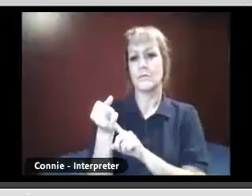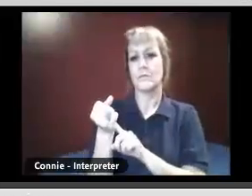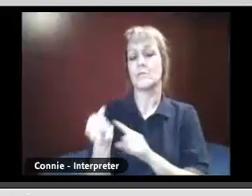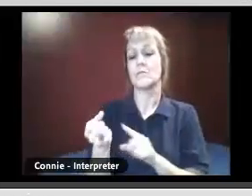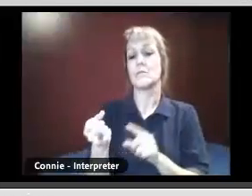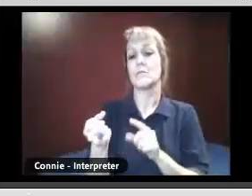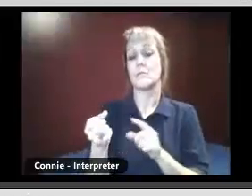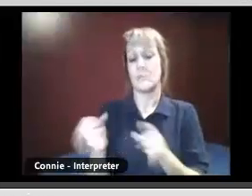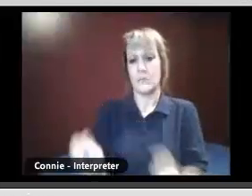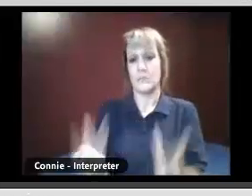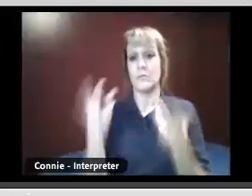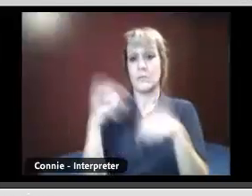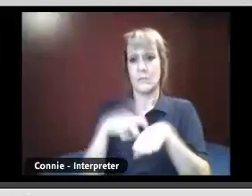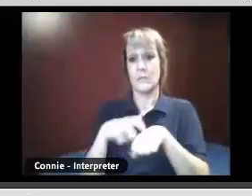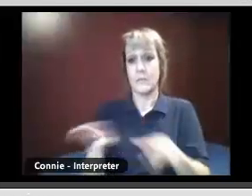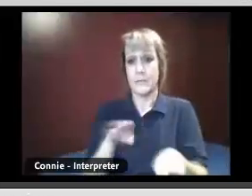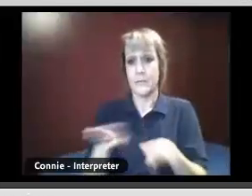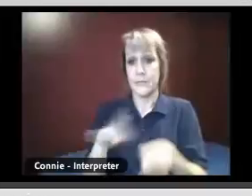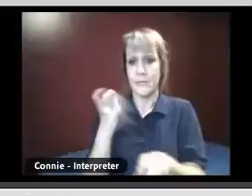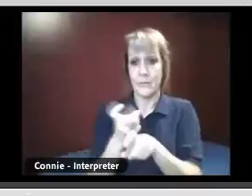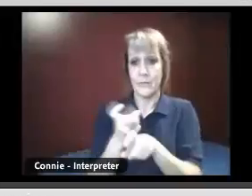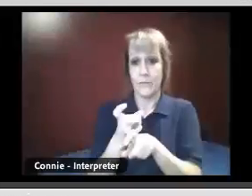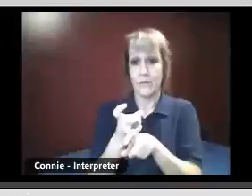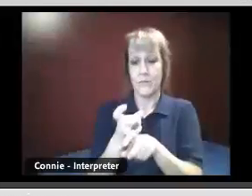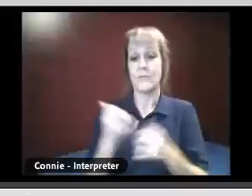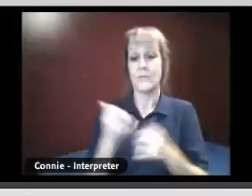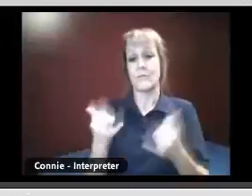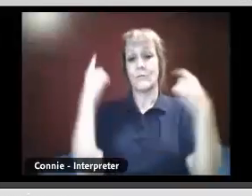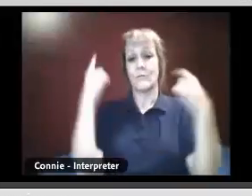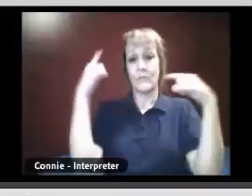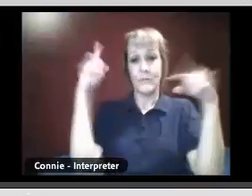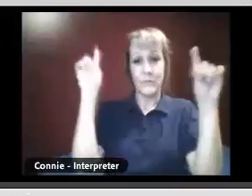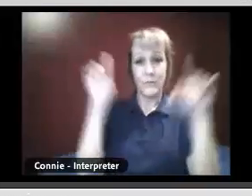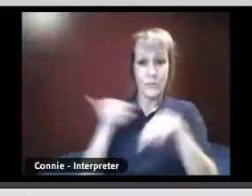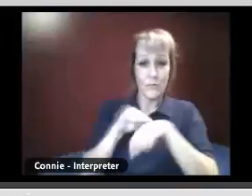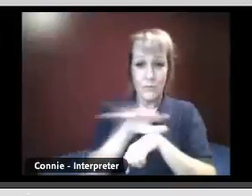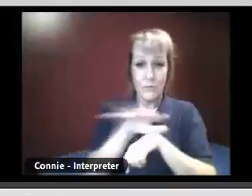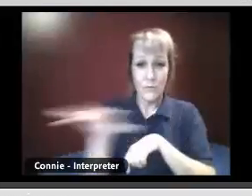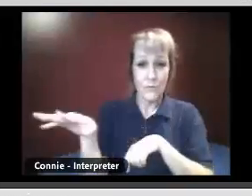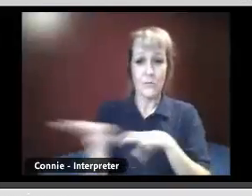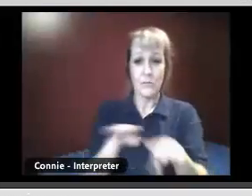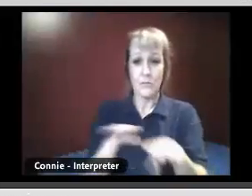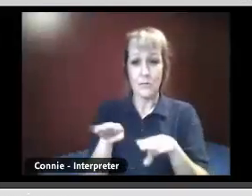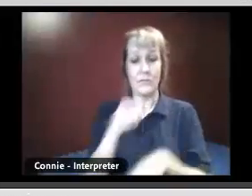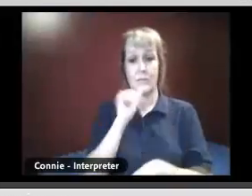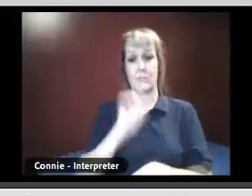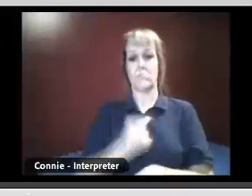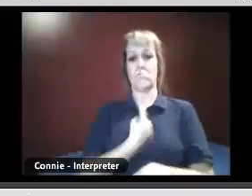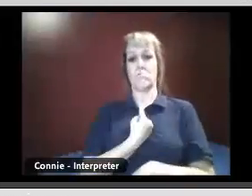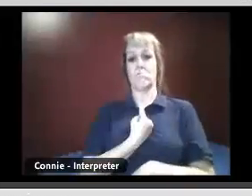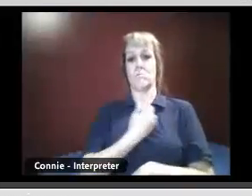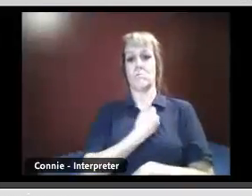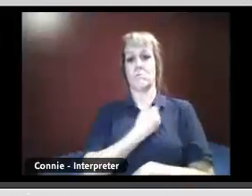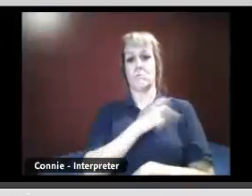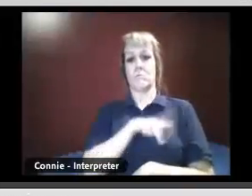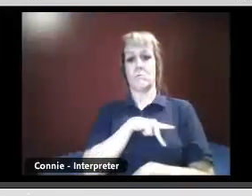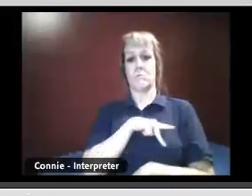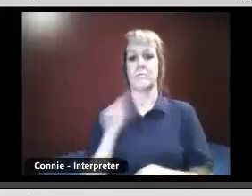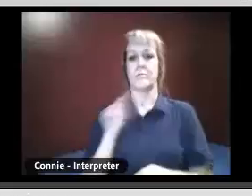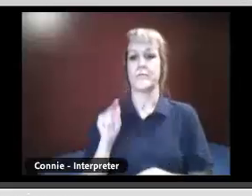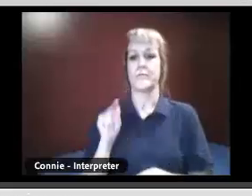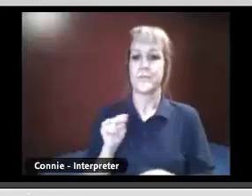that's a very tough one. Turn it right back to the effects of the behavior on the performance. Don't take it personally. Make sure you clarify and